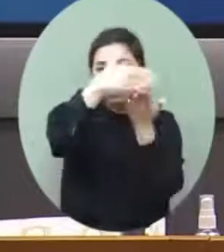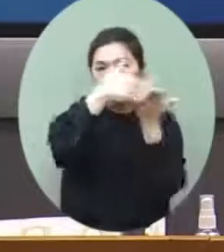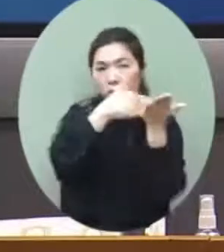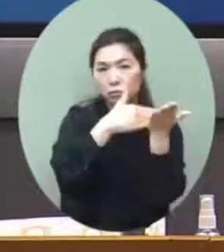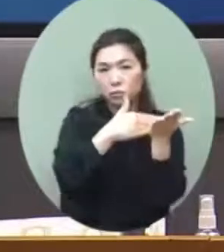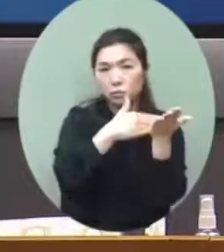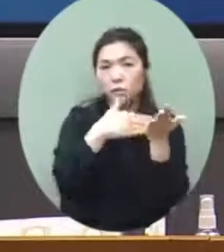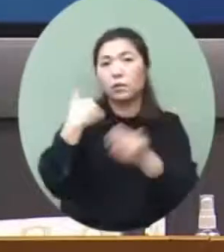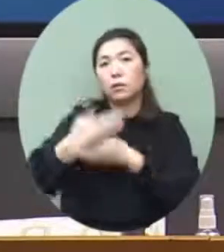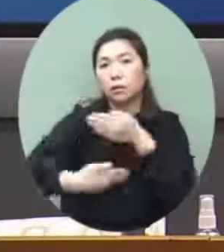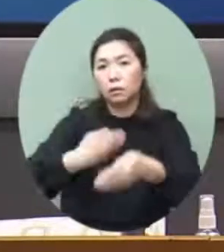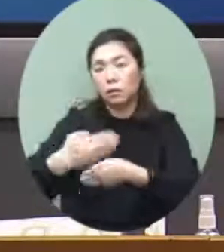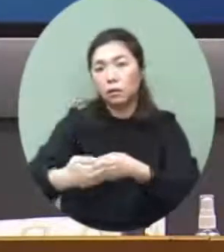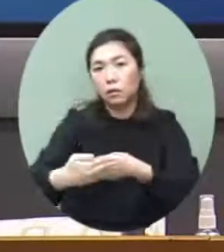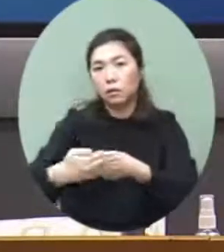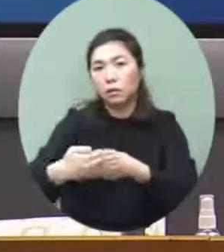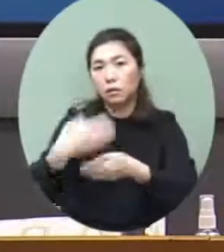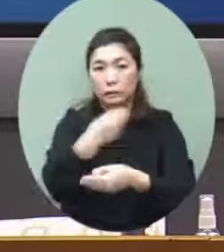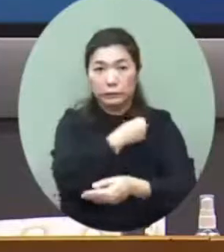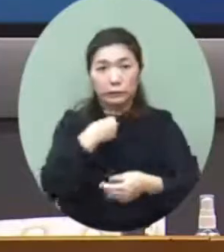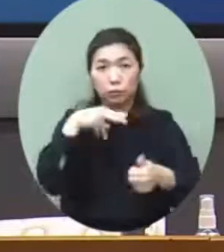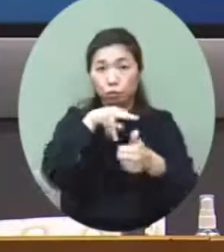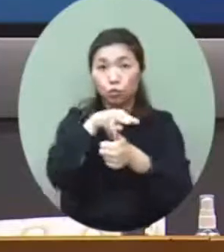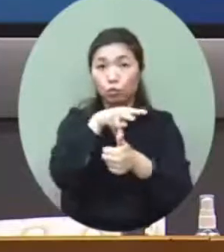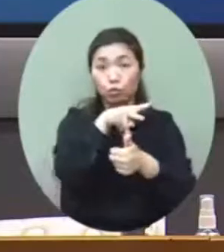The mainland medical support team